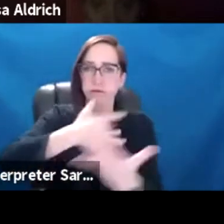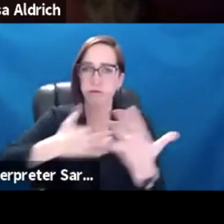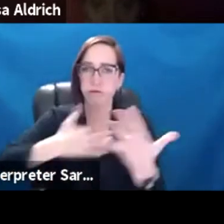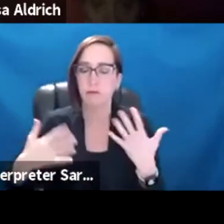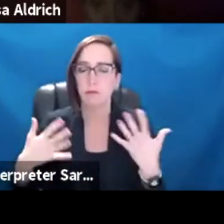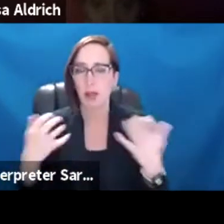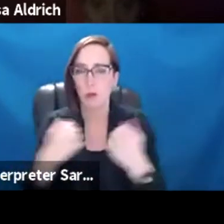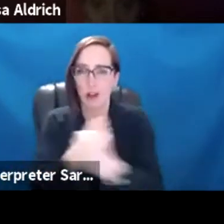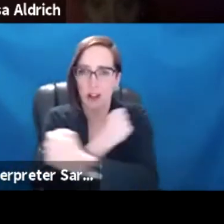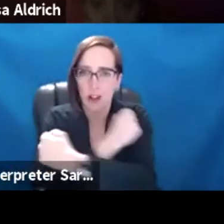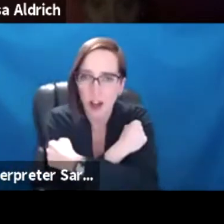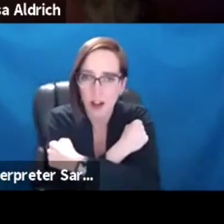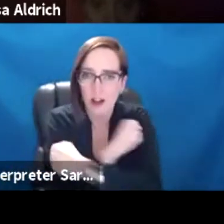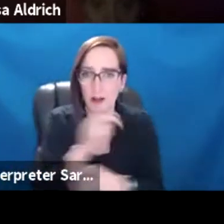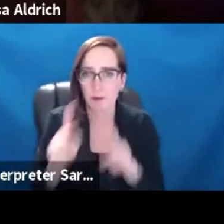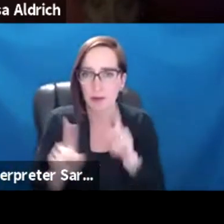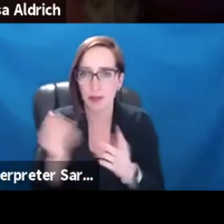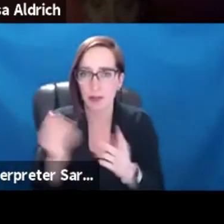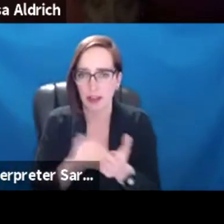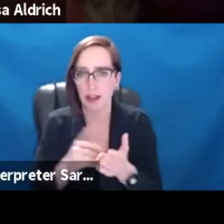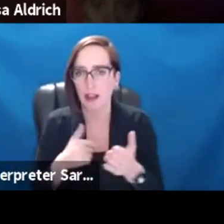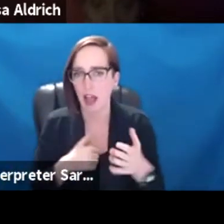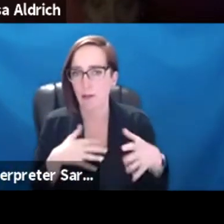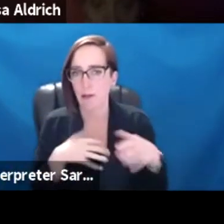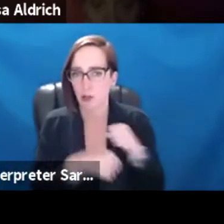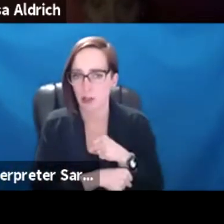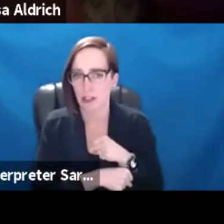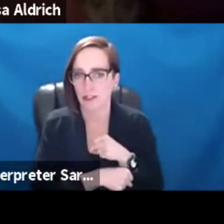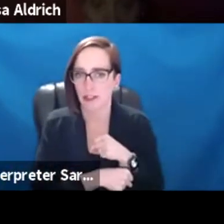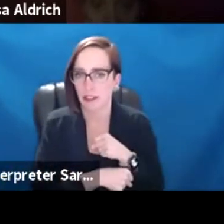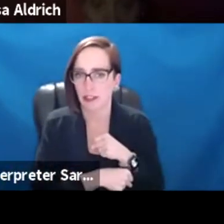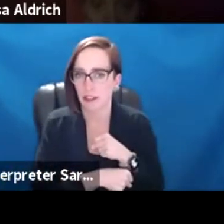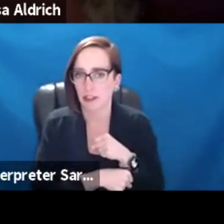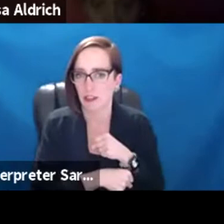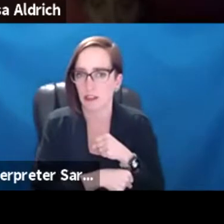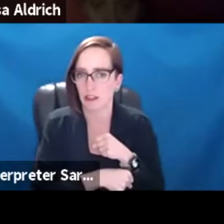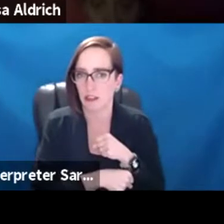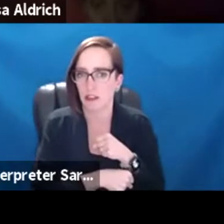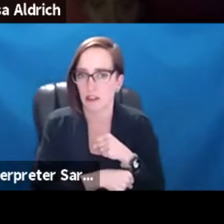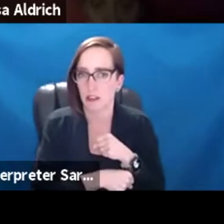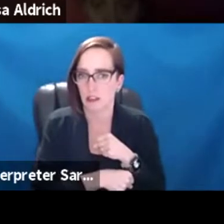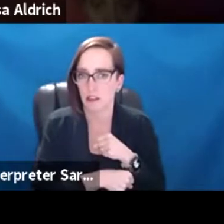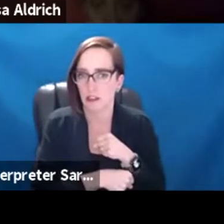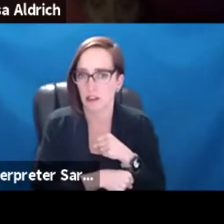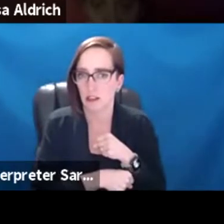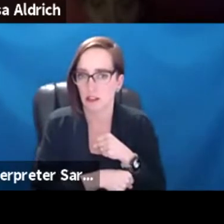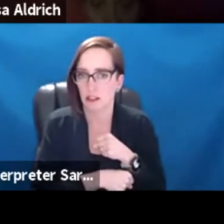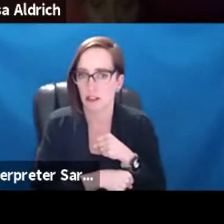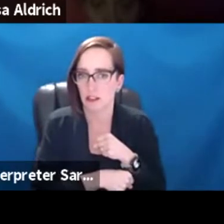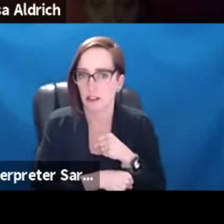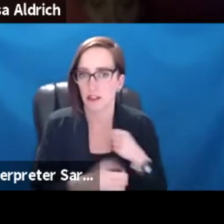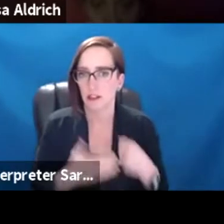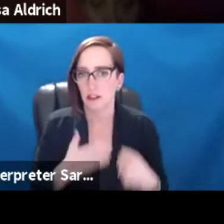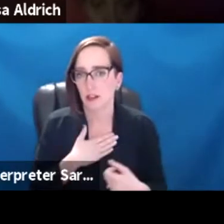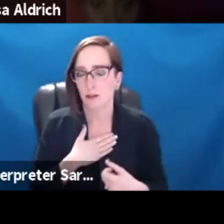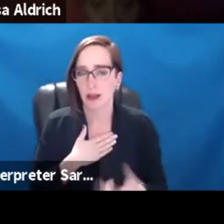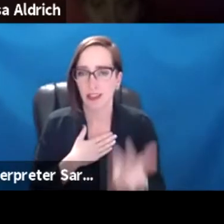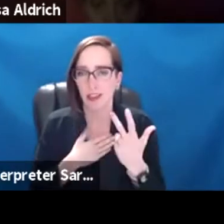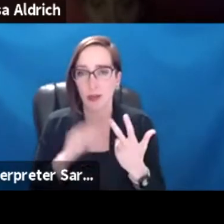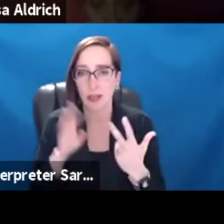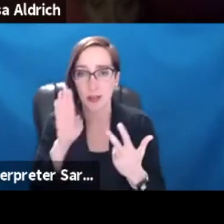people. I'm grieving my 3 brown,